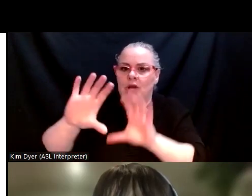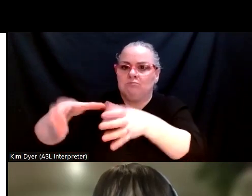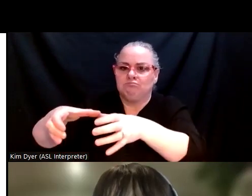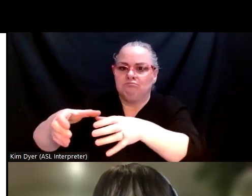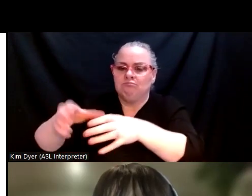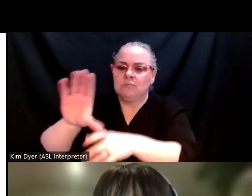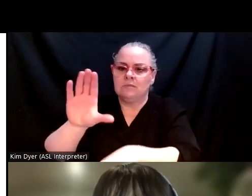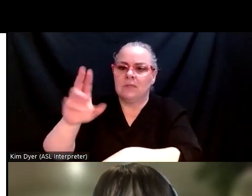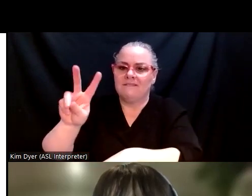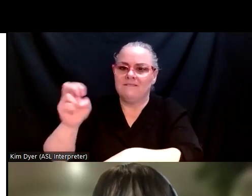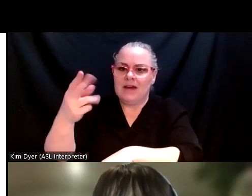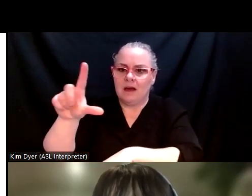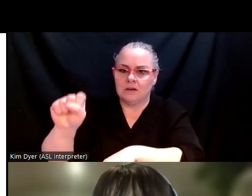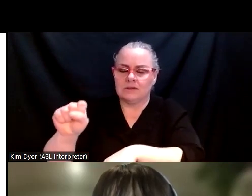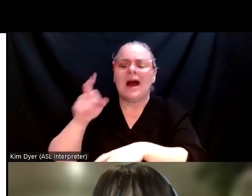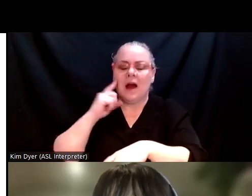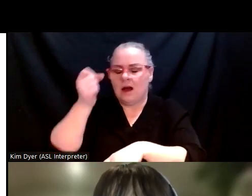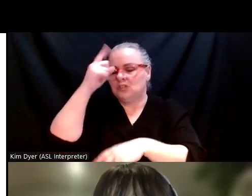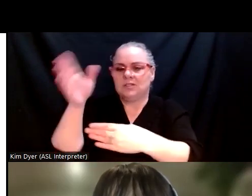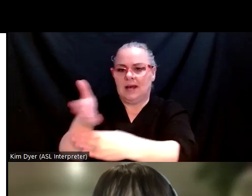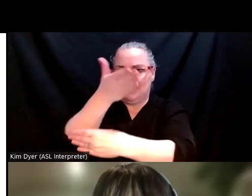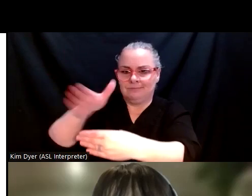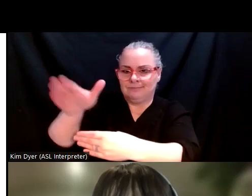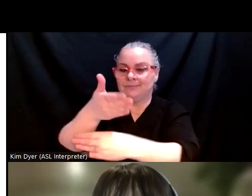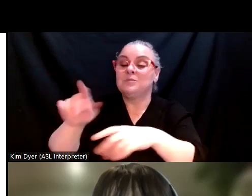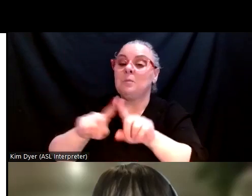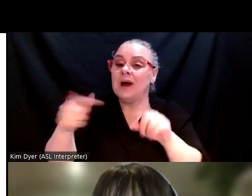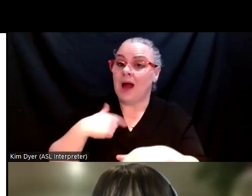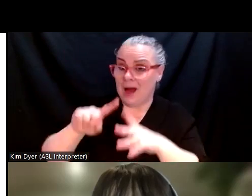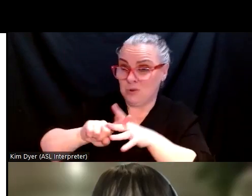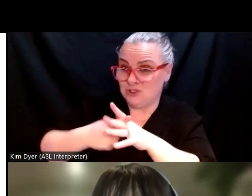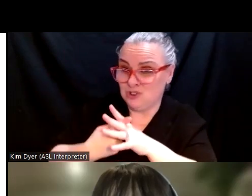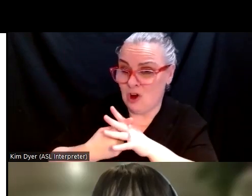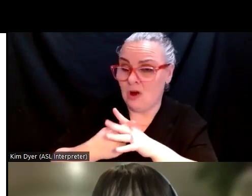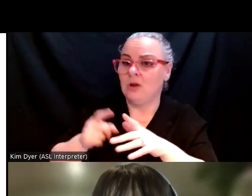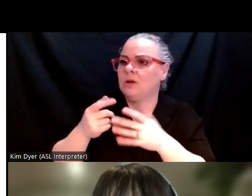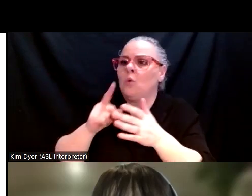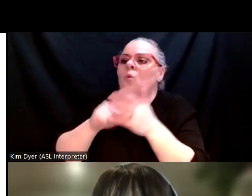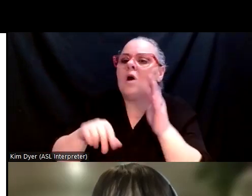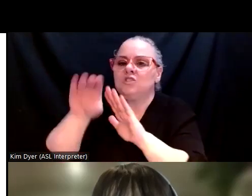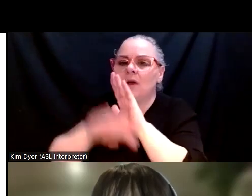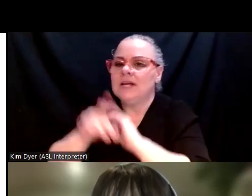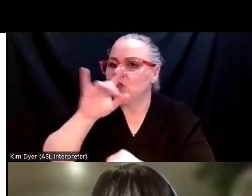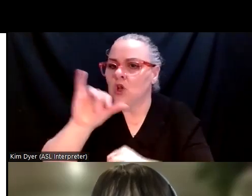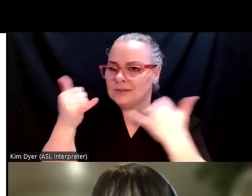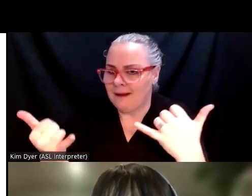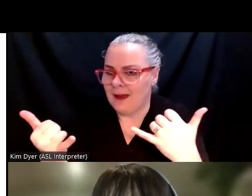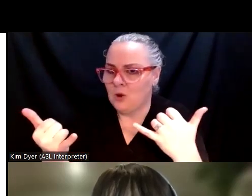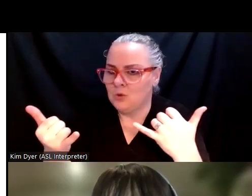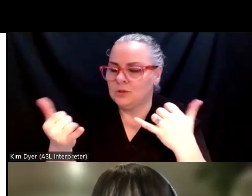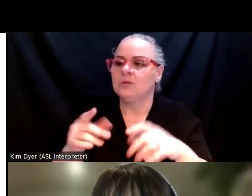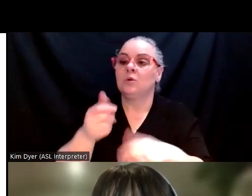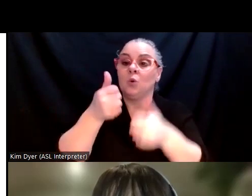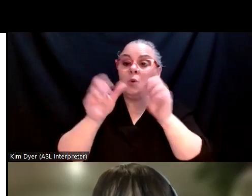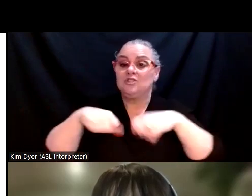know, for a business. I understand the scale, but where I would start is, you know, what list are you working from now? What